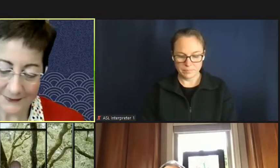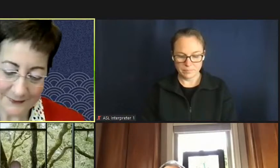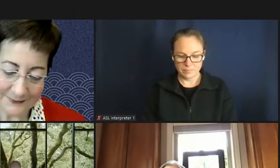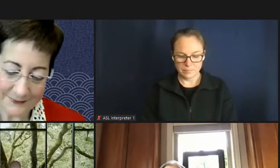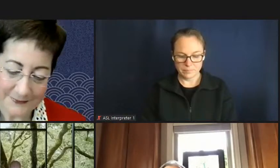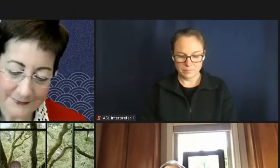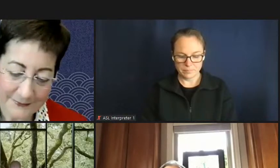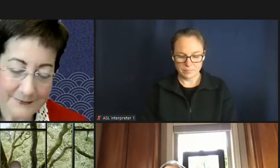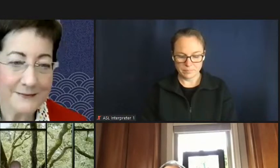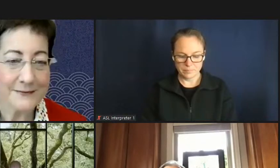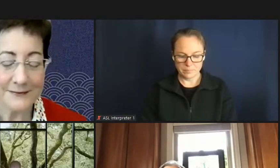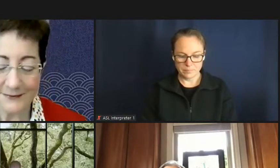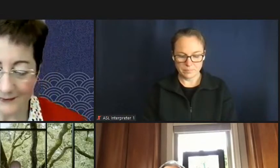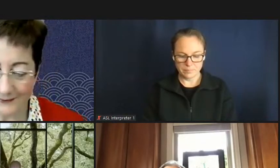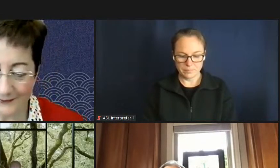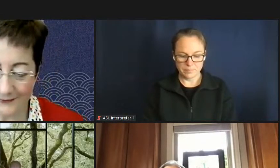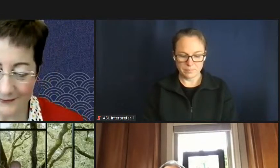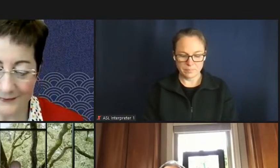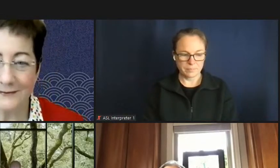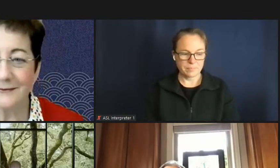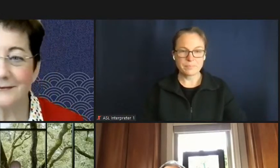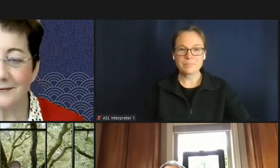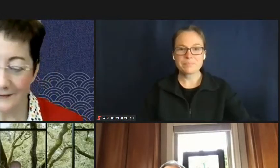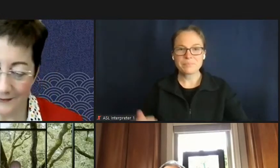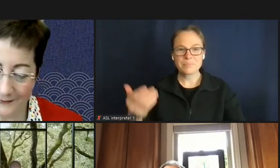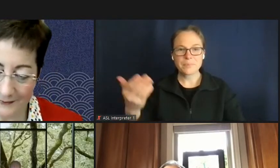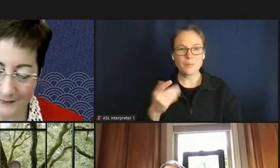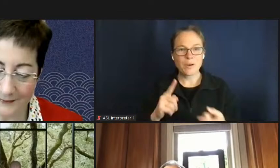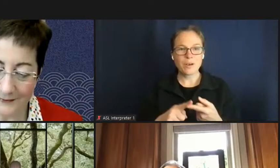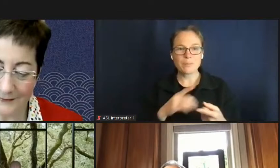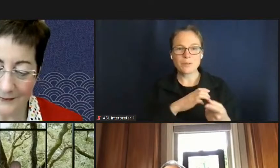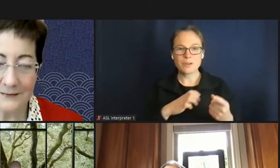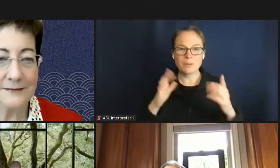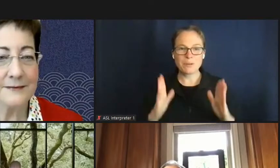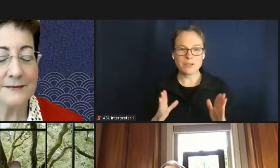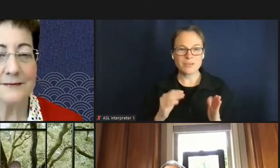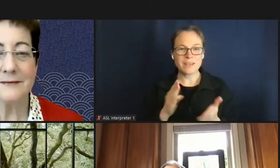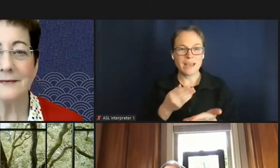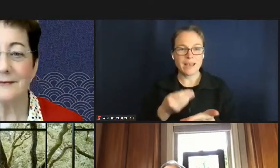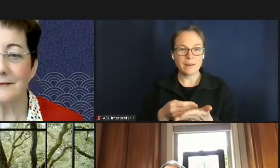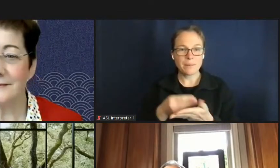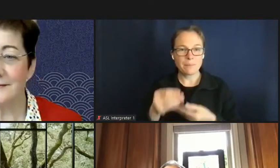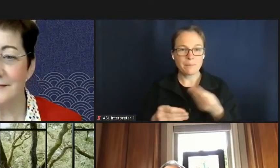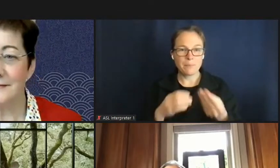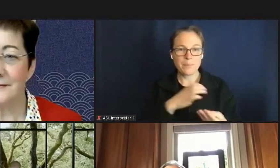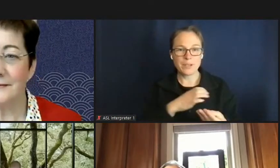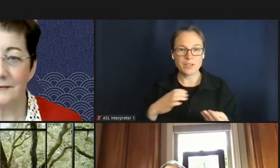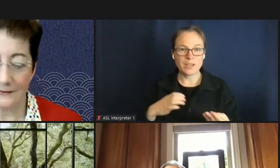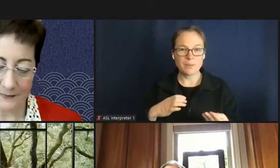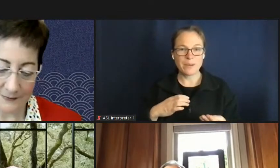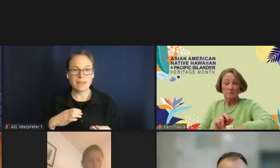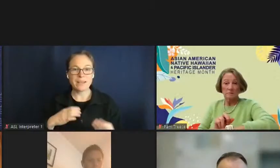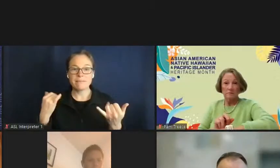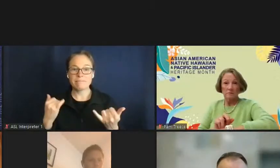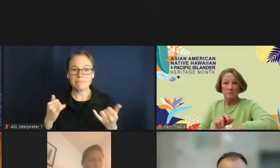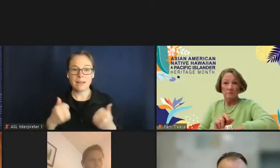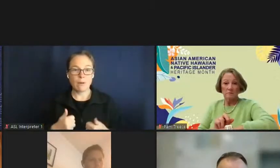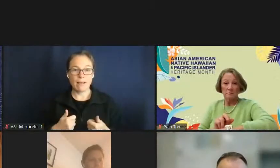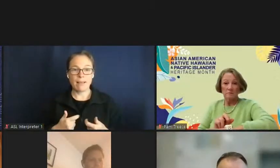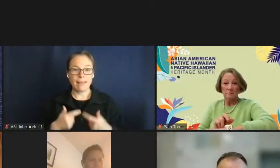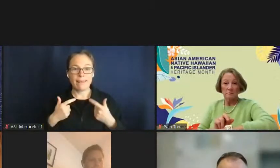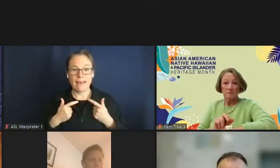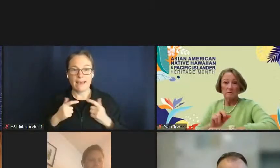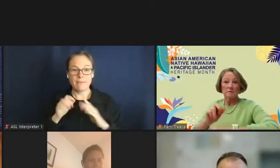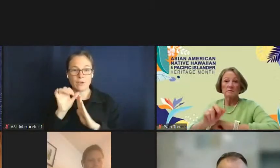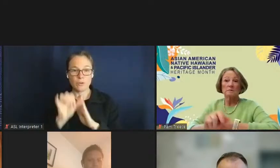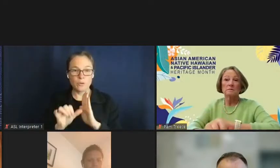All right, welcome commissioners and budget committee members. We are live on the YouTube. So Ms. Angie, I will turn